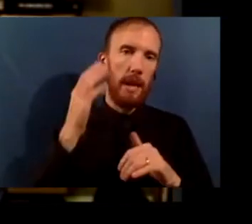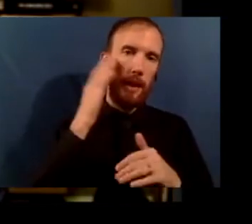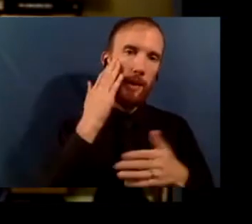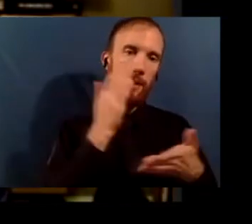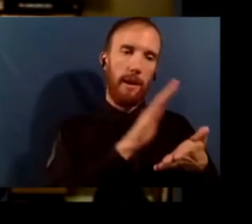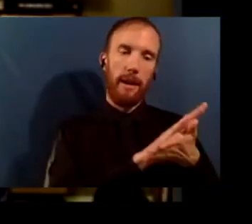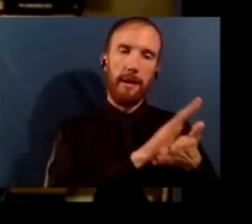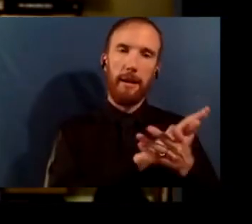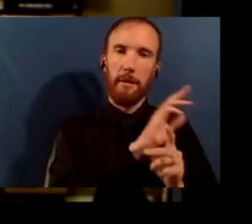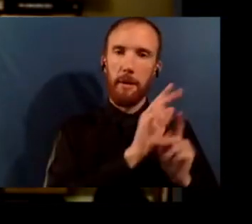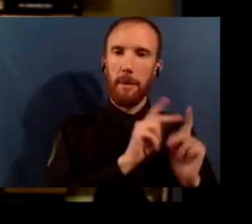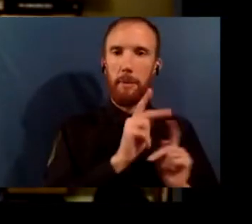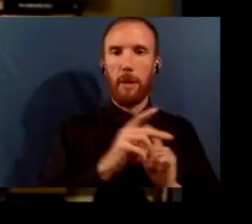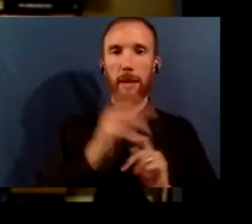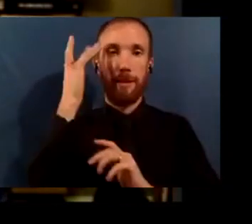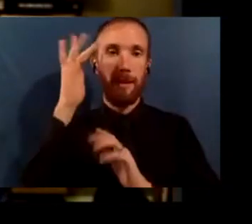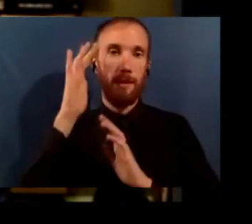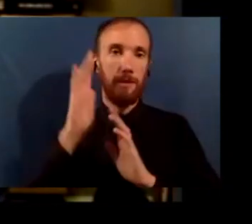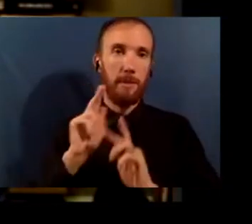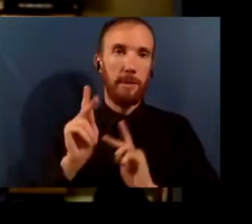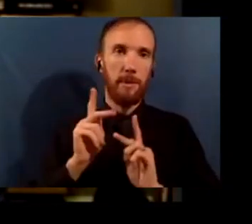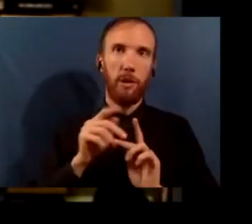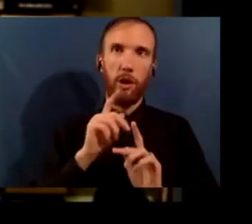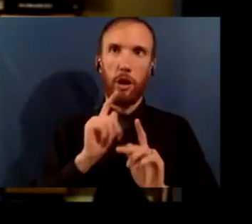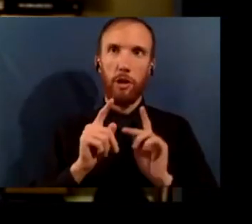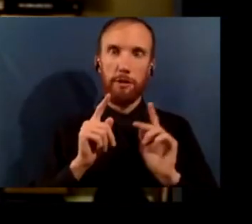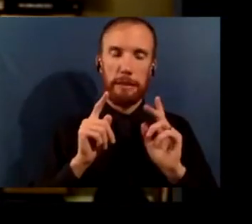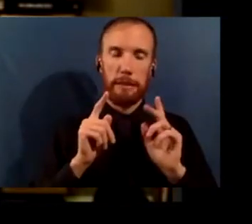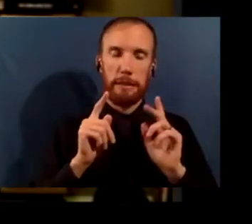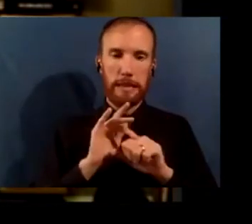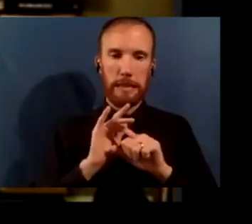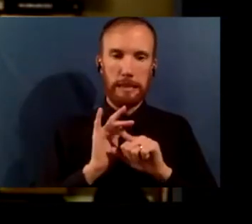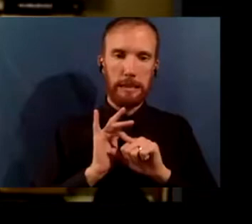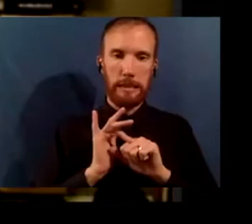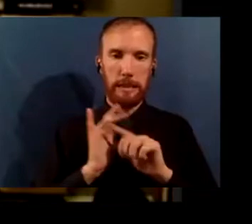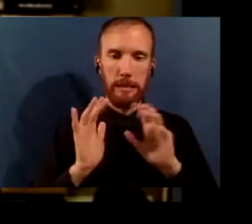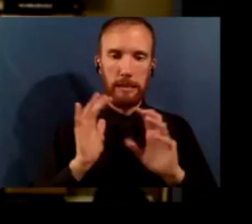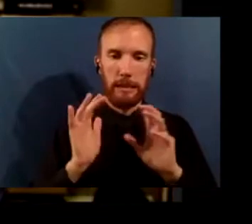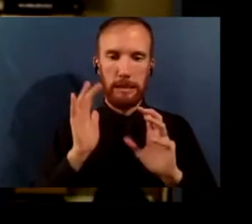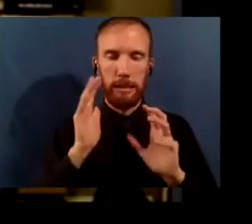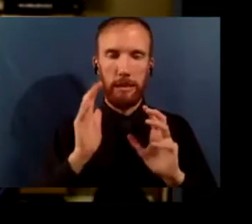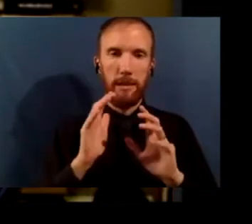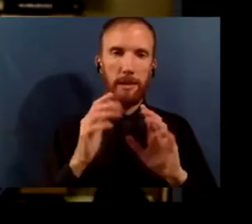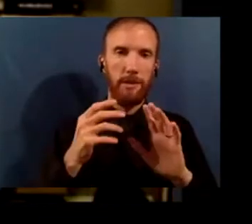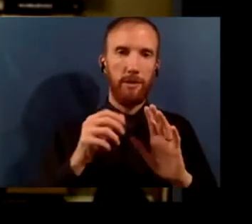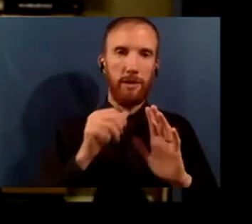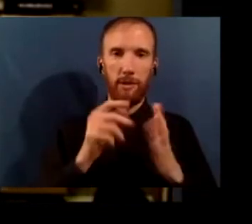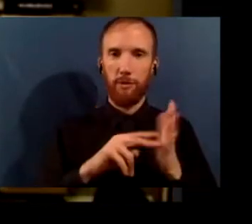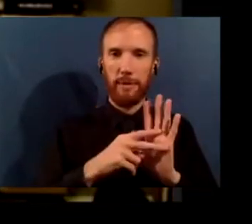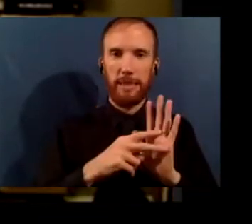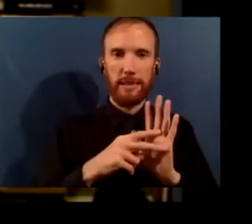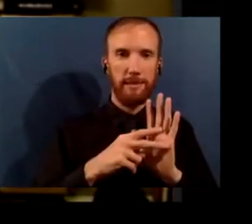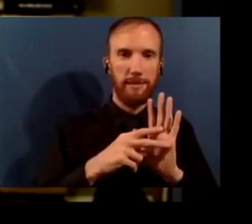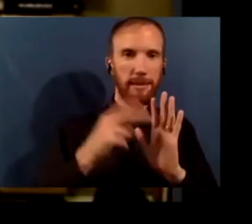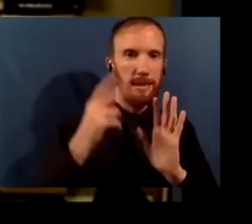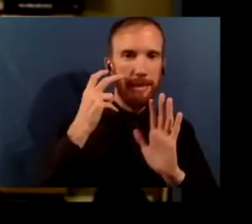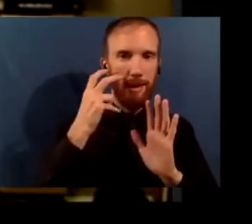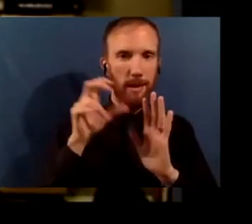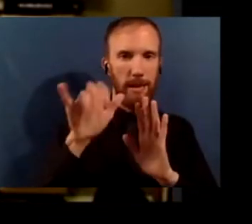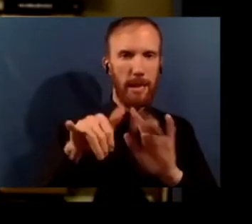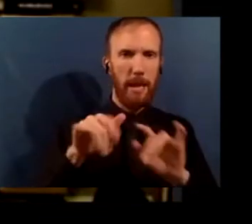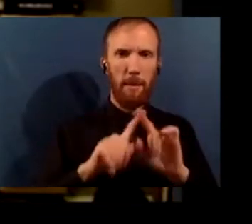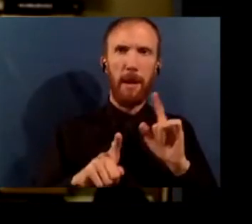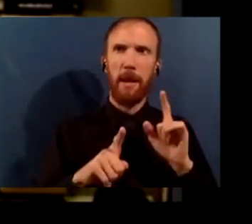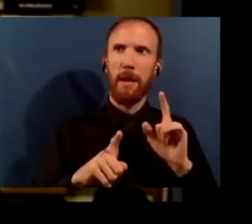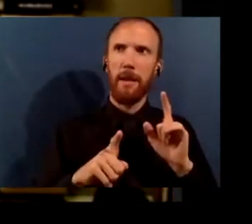are extraordinarily neurotic. So I don't mean doubt in a neurotic way, but in a serious sort of way. And